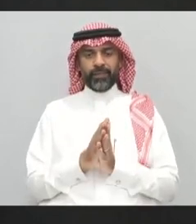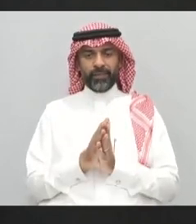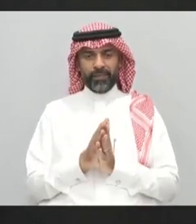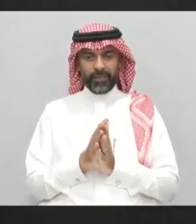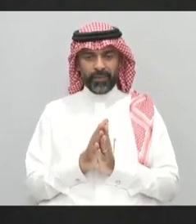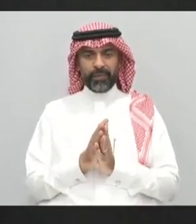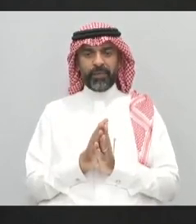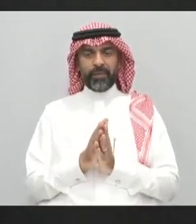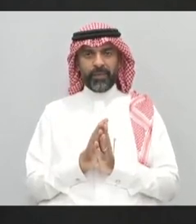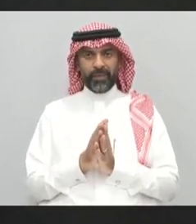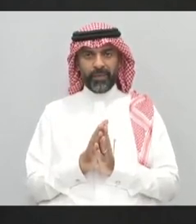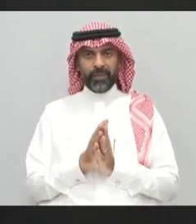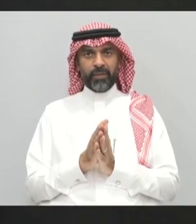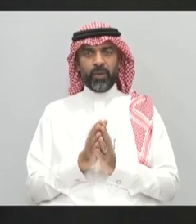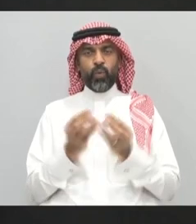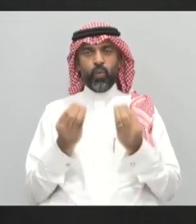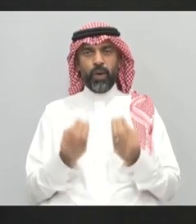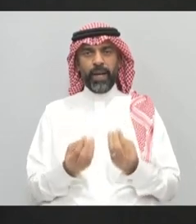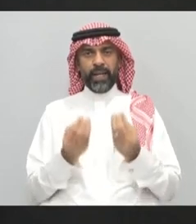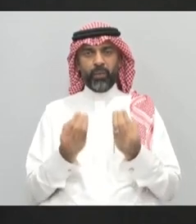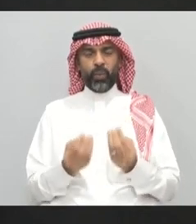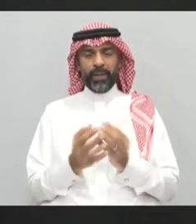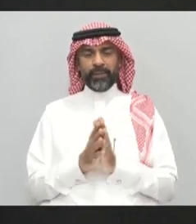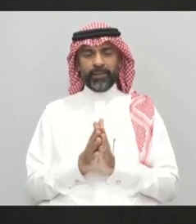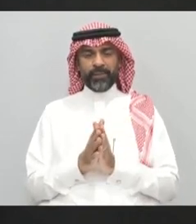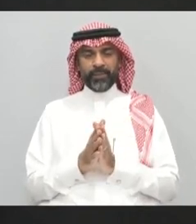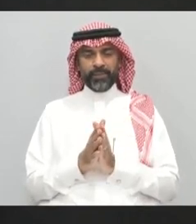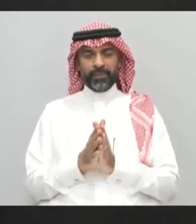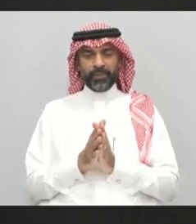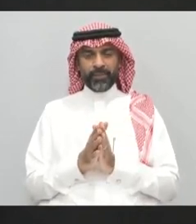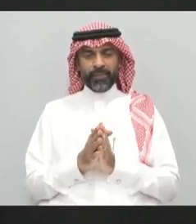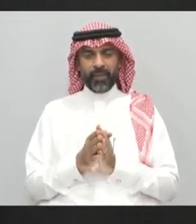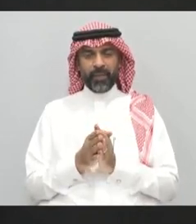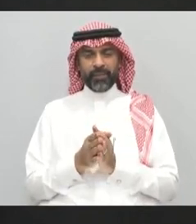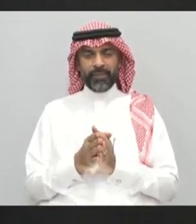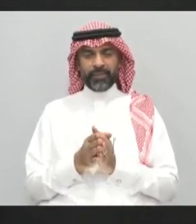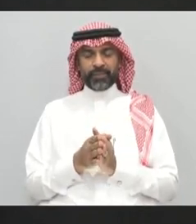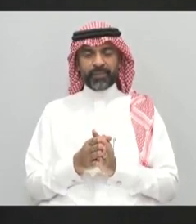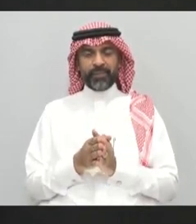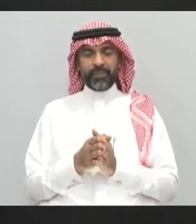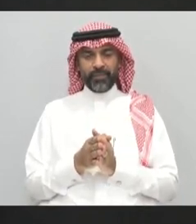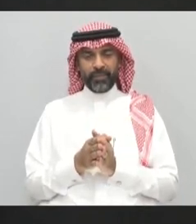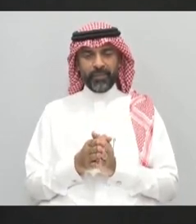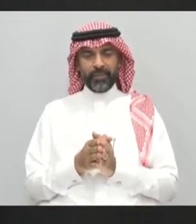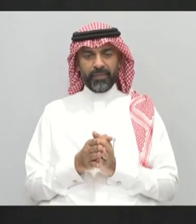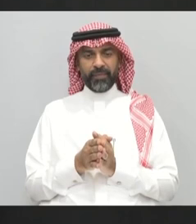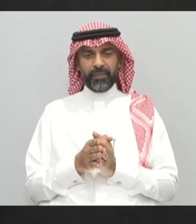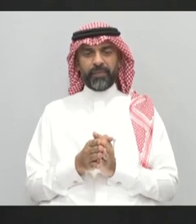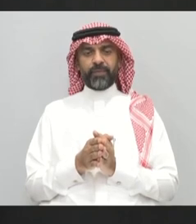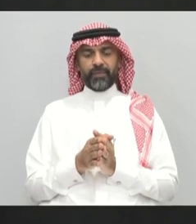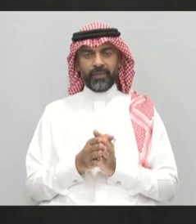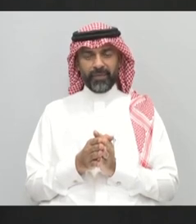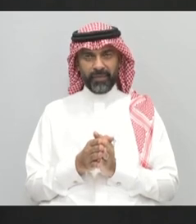Okay, for cars to wait. Okay, because it is going to be red. So wait.